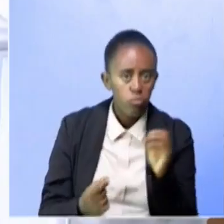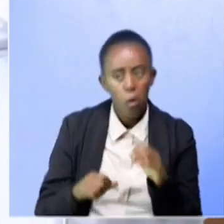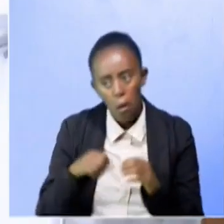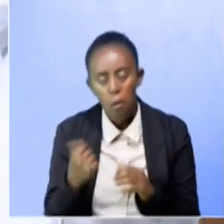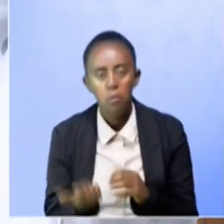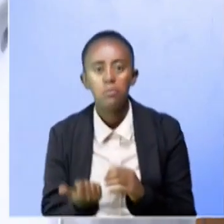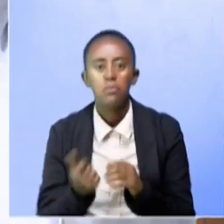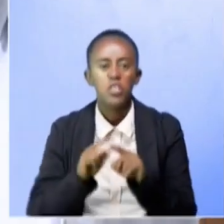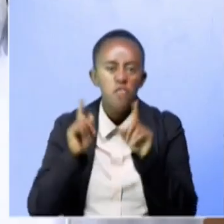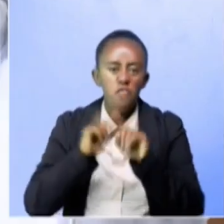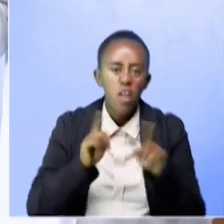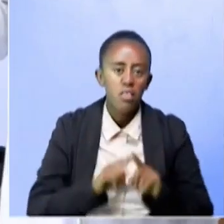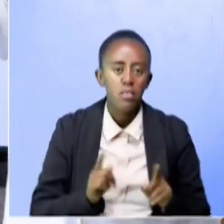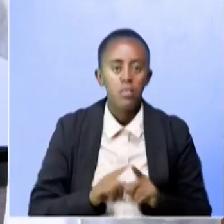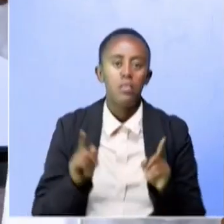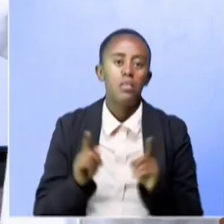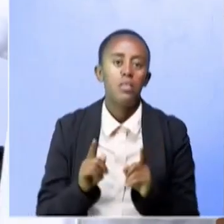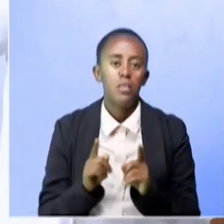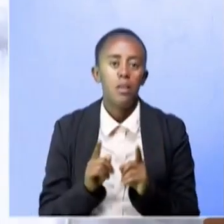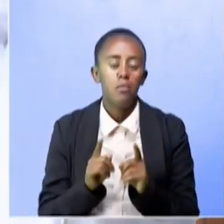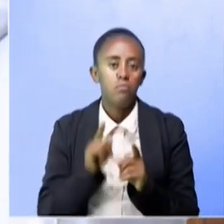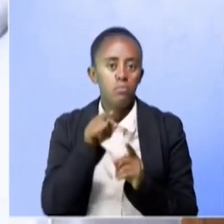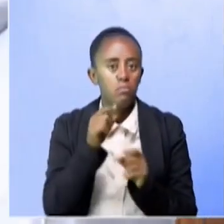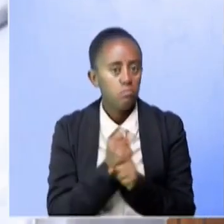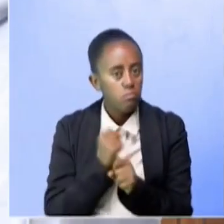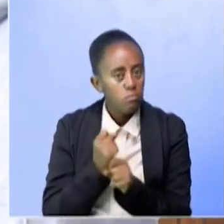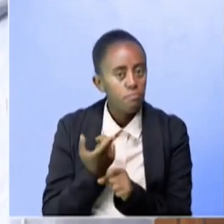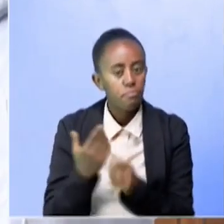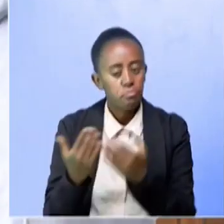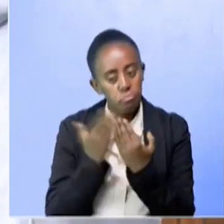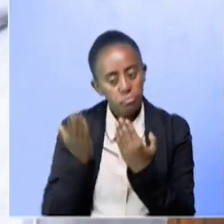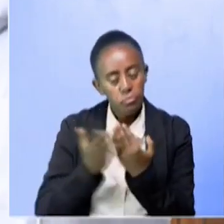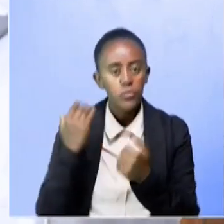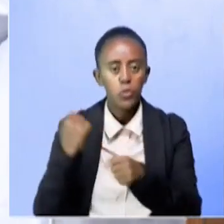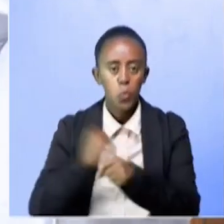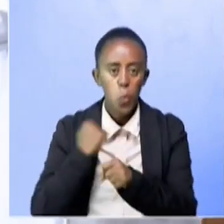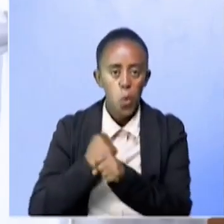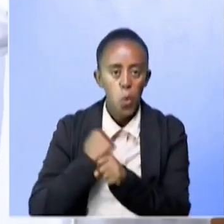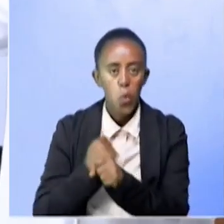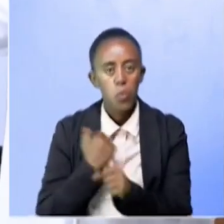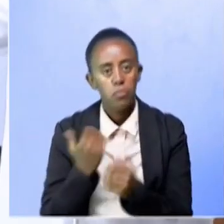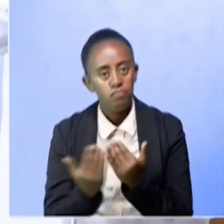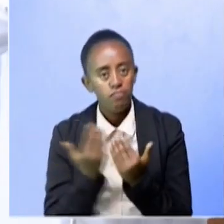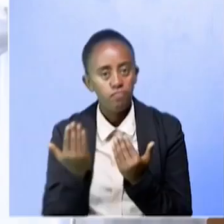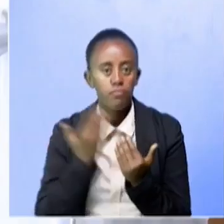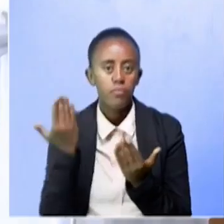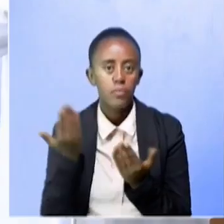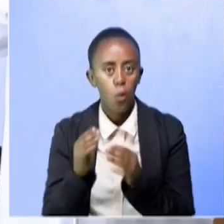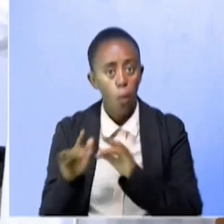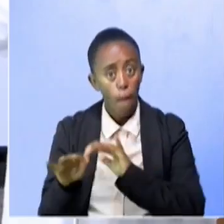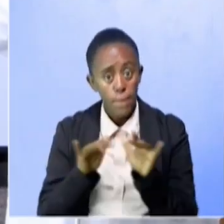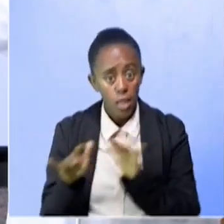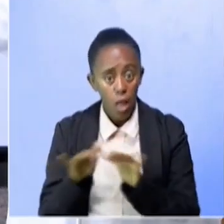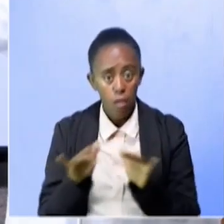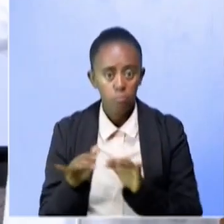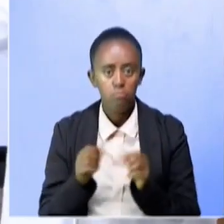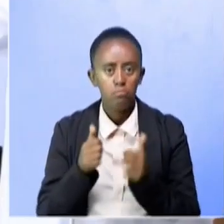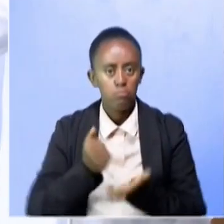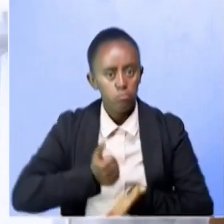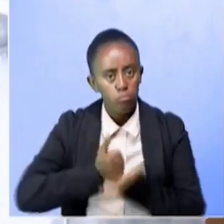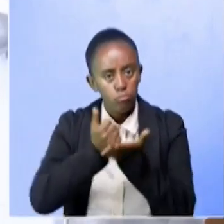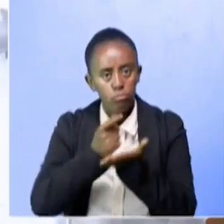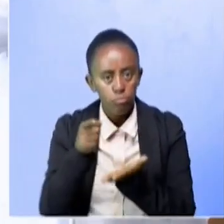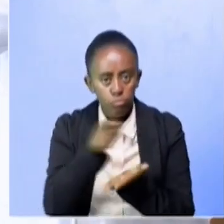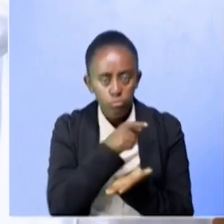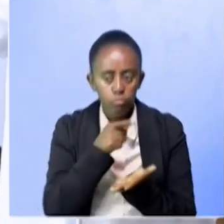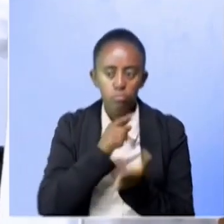also in different aspects. It makes you easy your work. Right? The computer technology helps you to teach